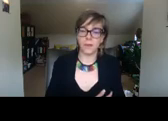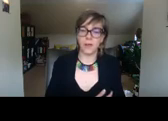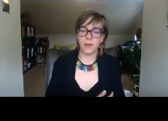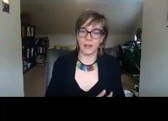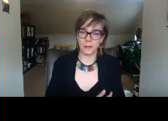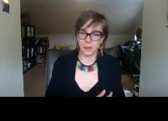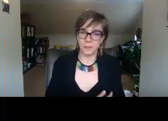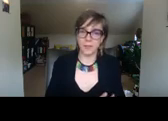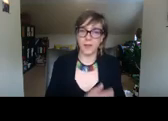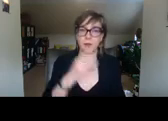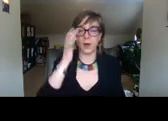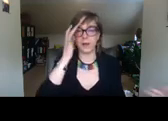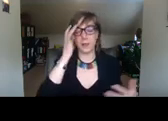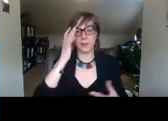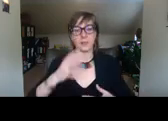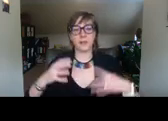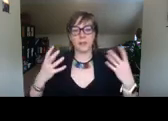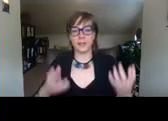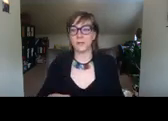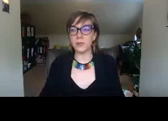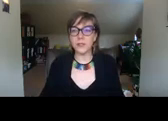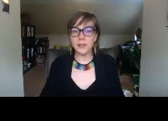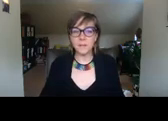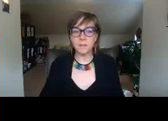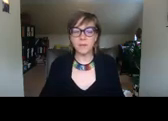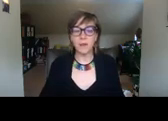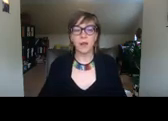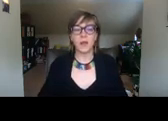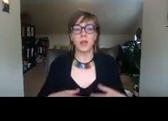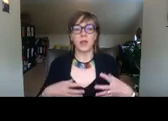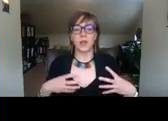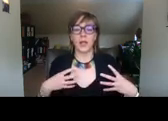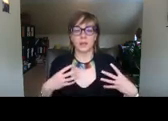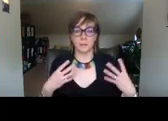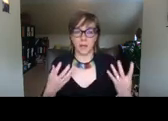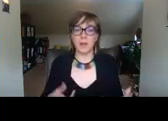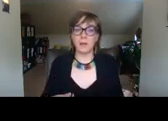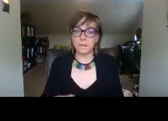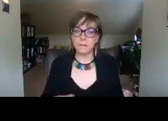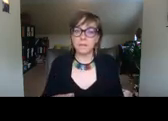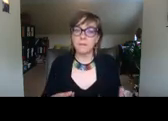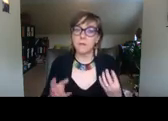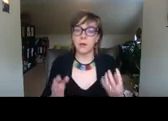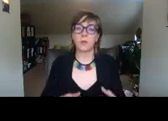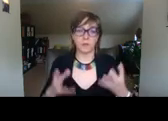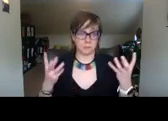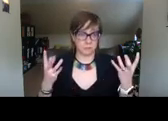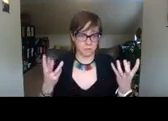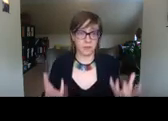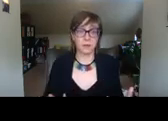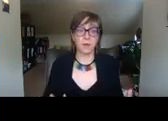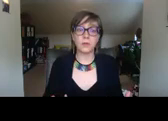and Kessler, right? This is adversity. it's pain,